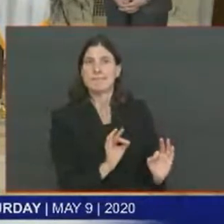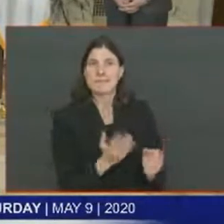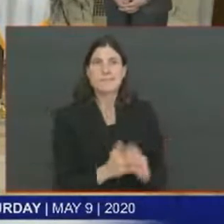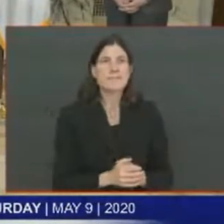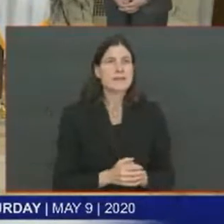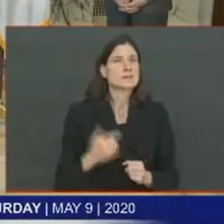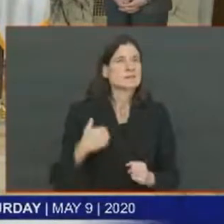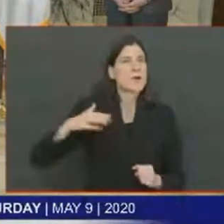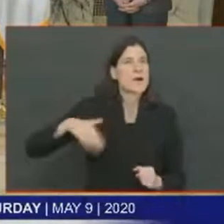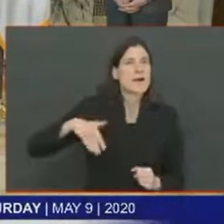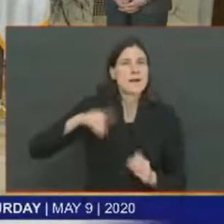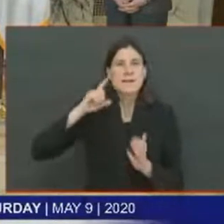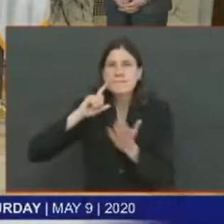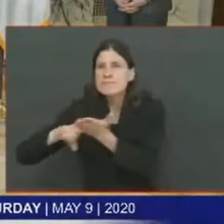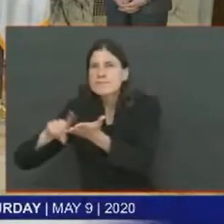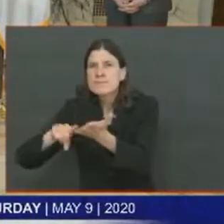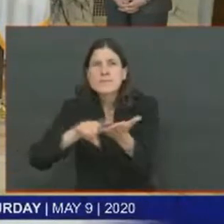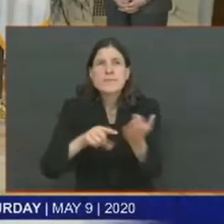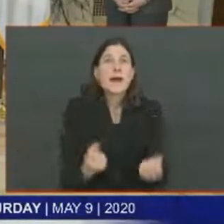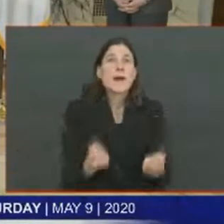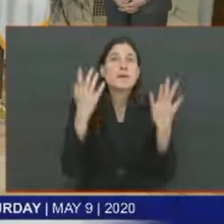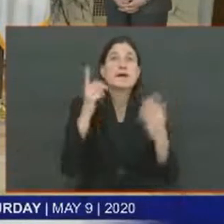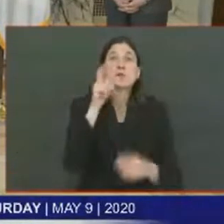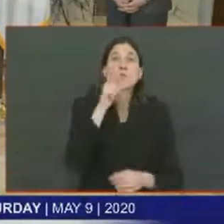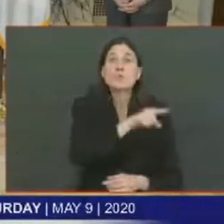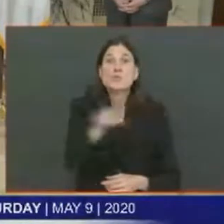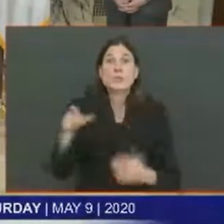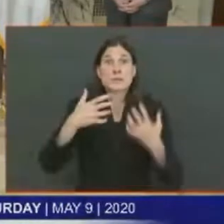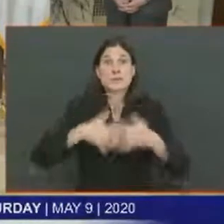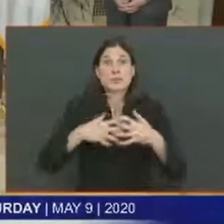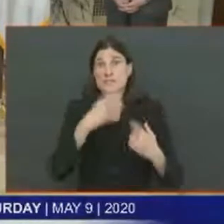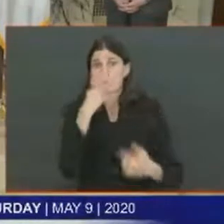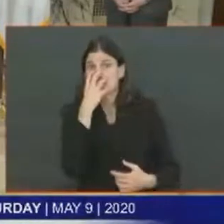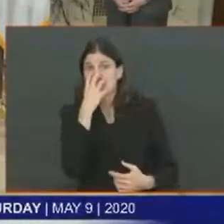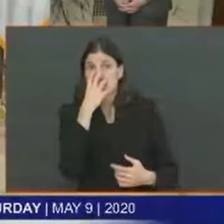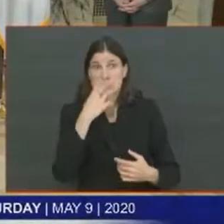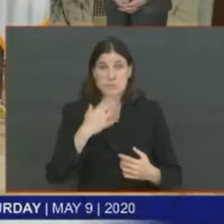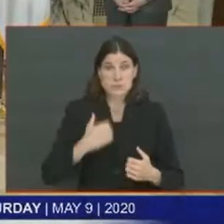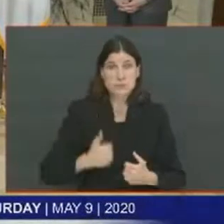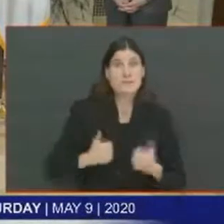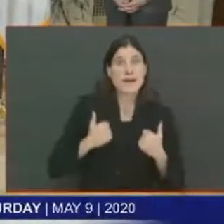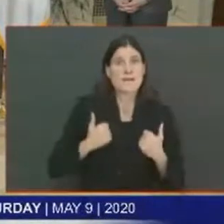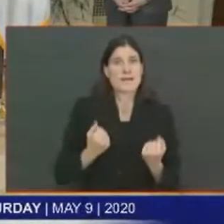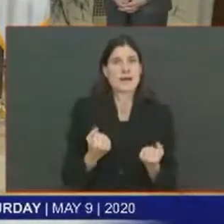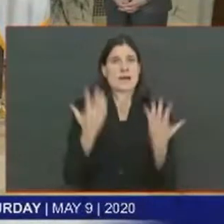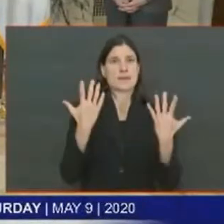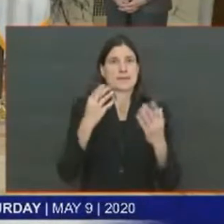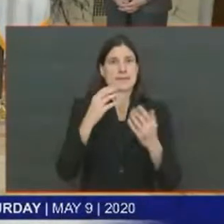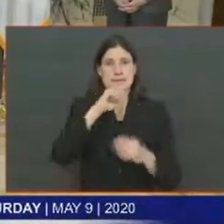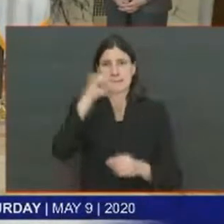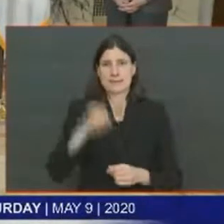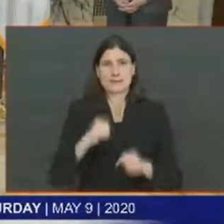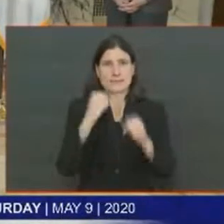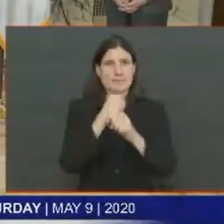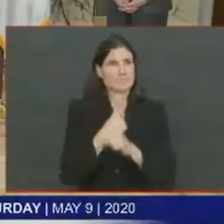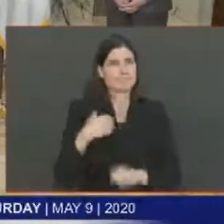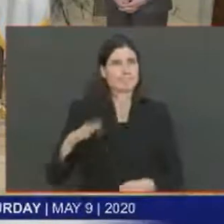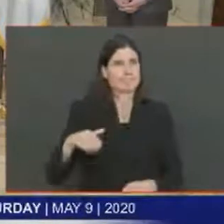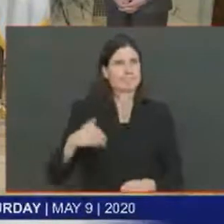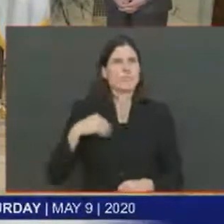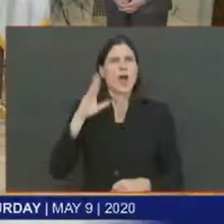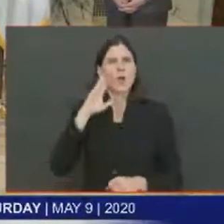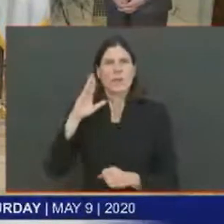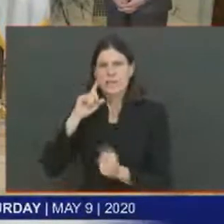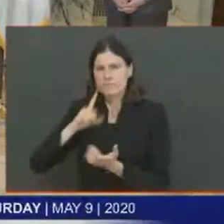exact amount. Our data team does a phenomenal job, so it will take time to pull that together, but I wanted to give that